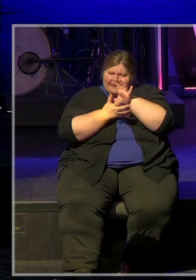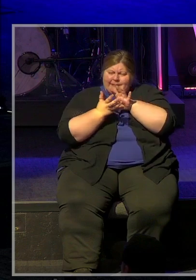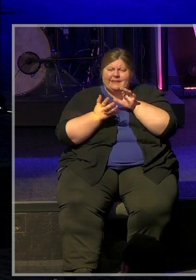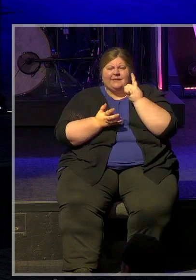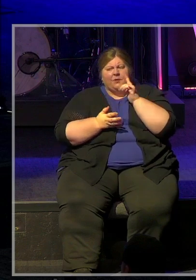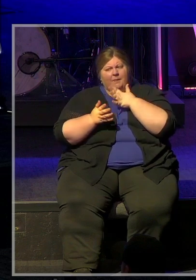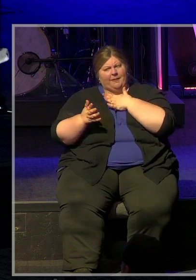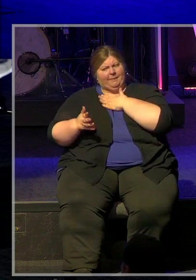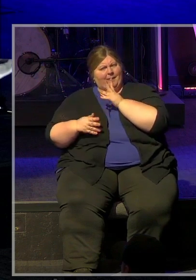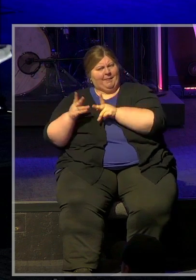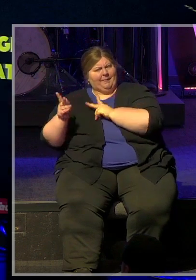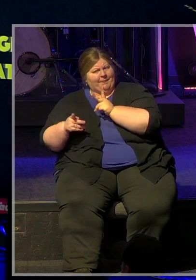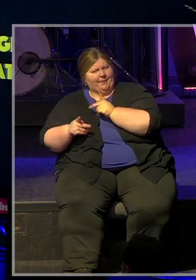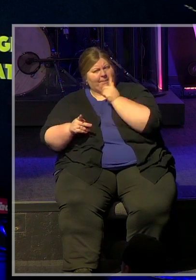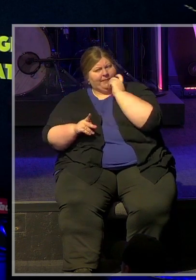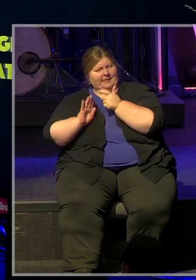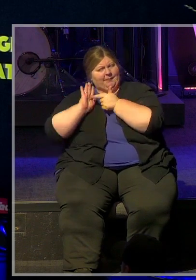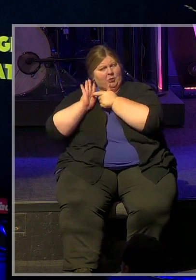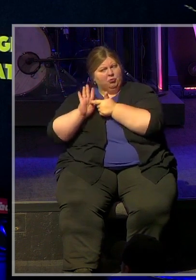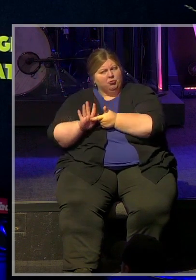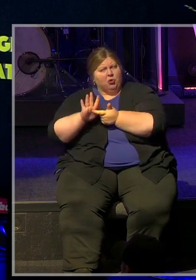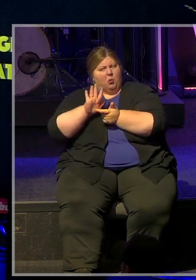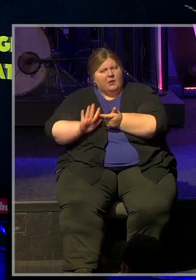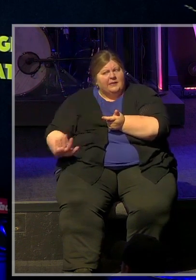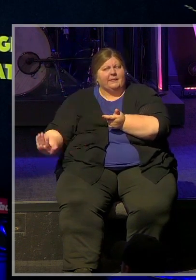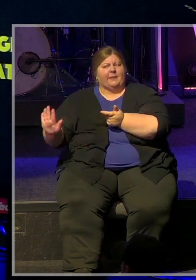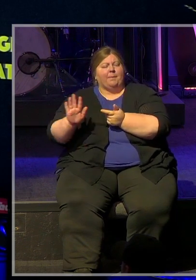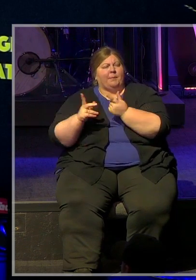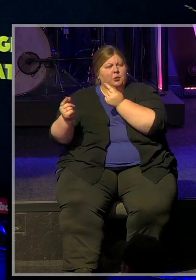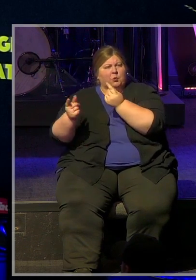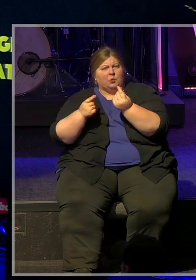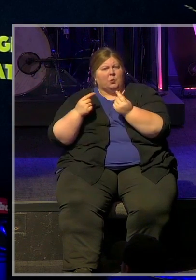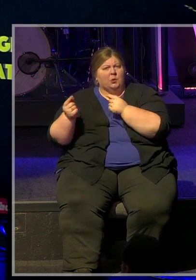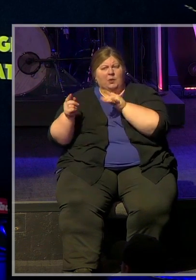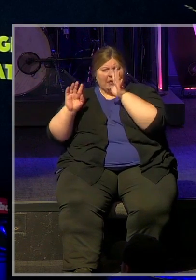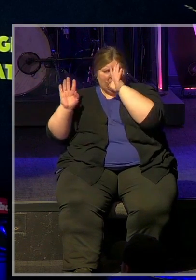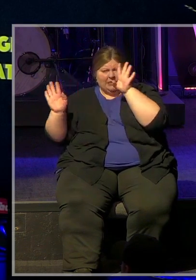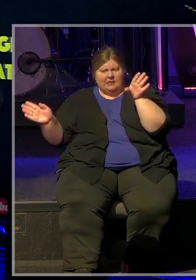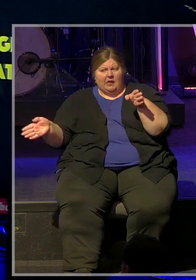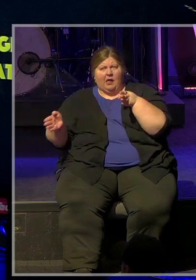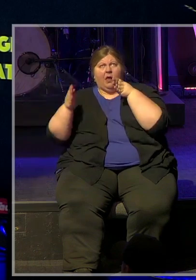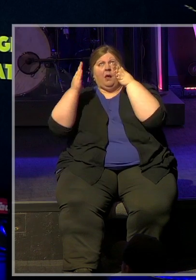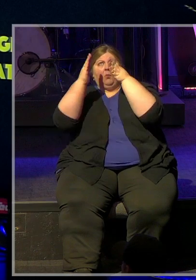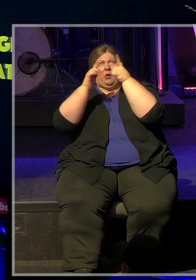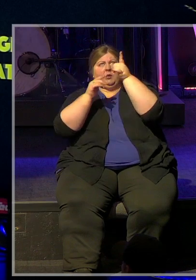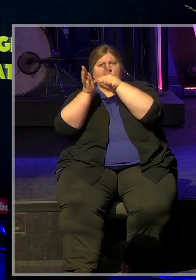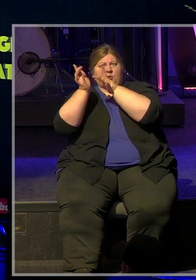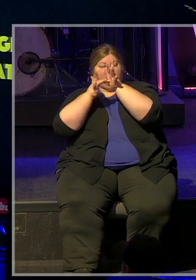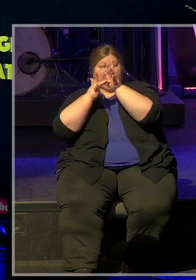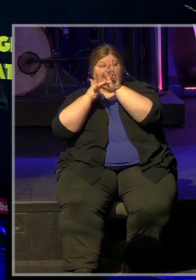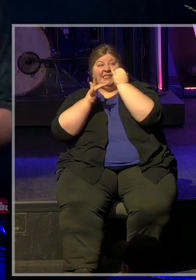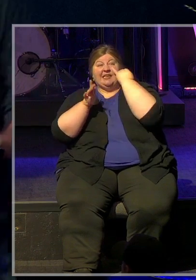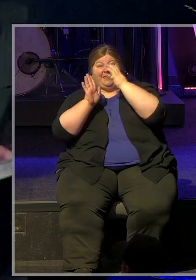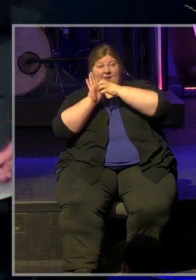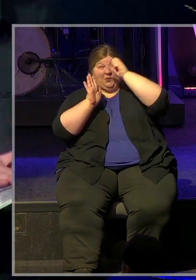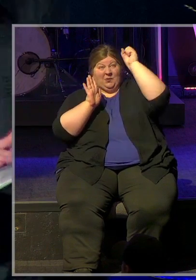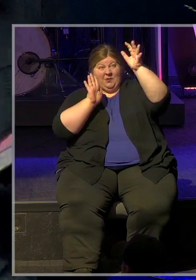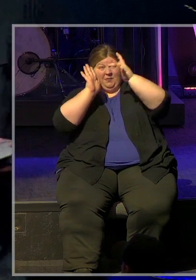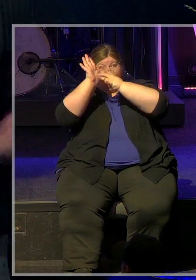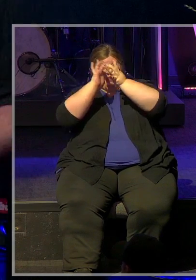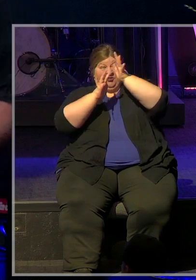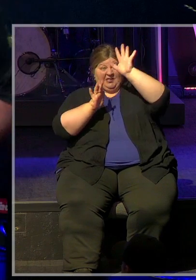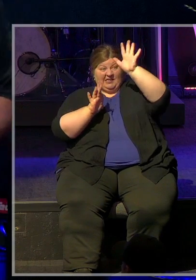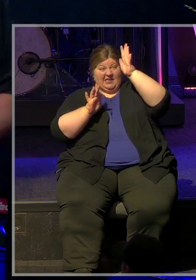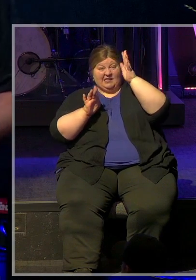people, because I'm revealing to them what I am at work doing, and it's all pointing to the person of Jesus. If you remove him, you'll miss